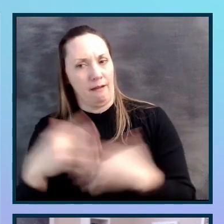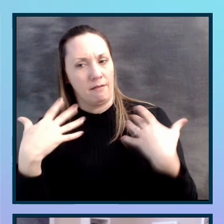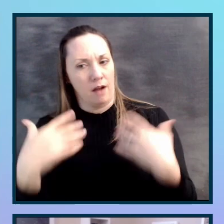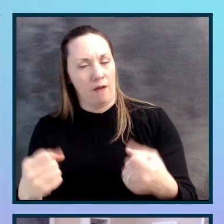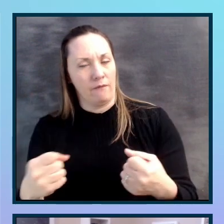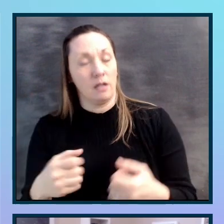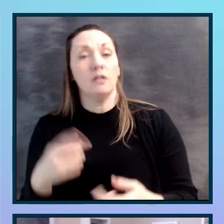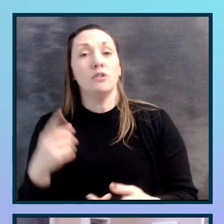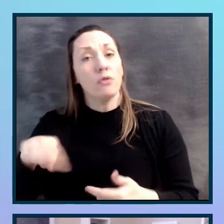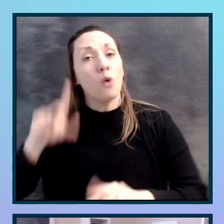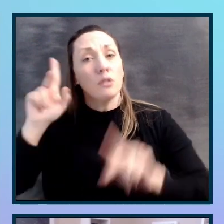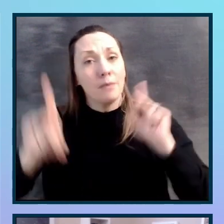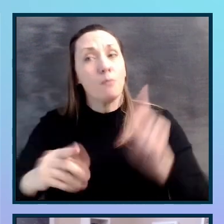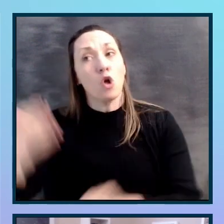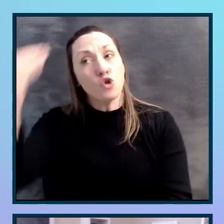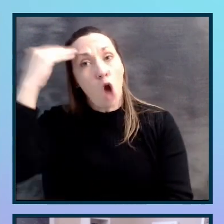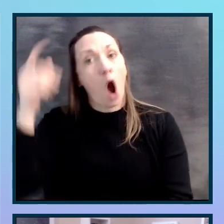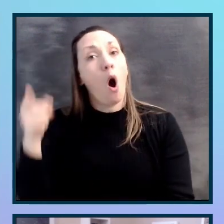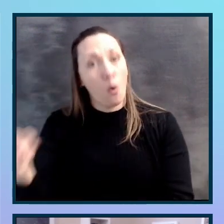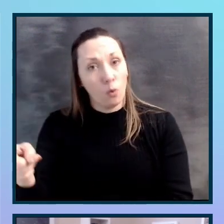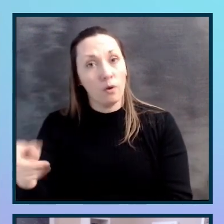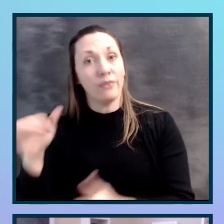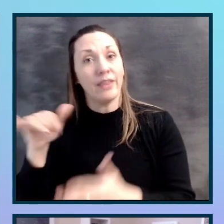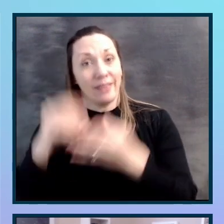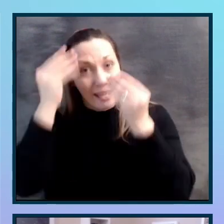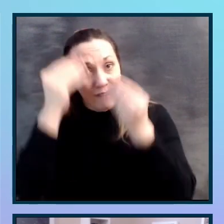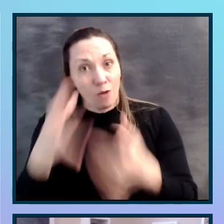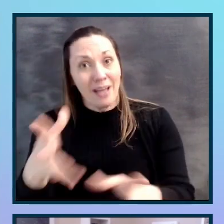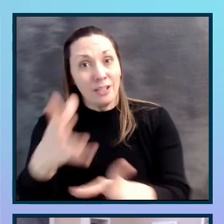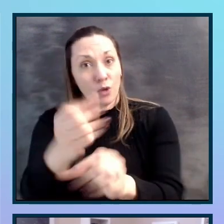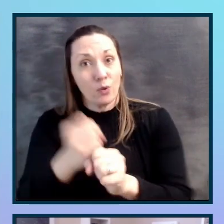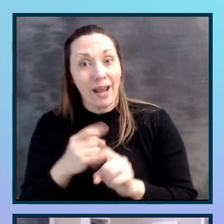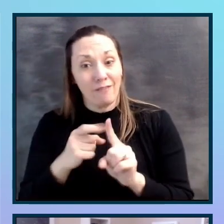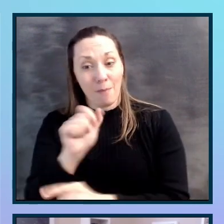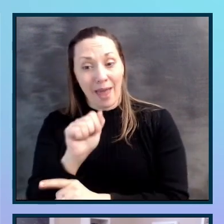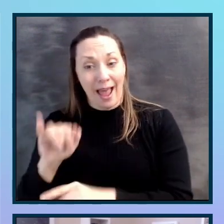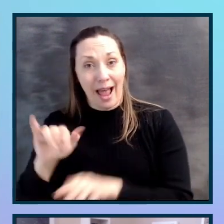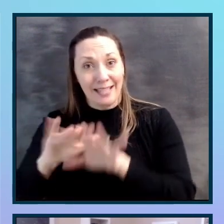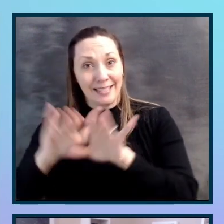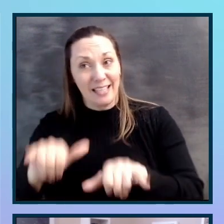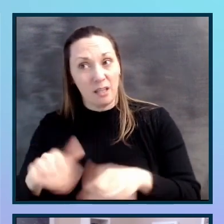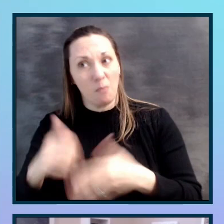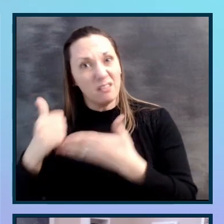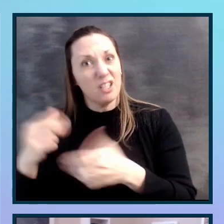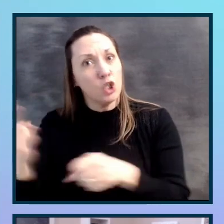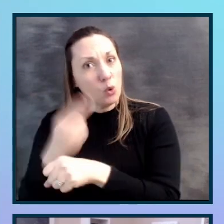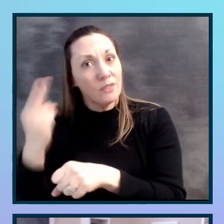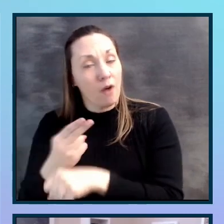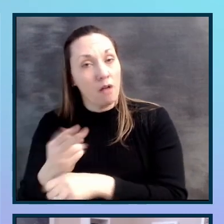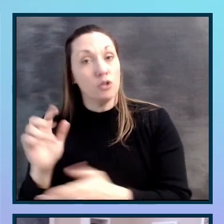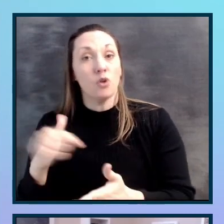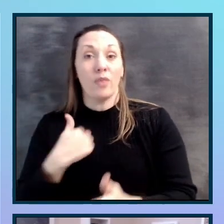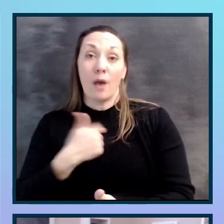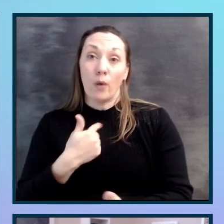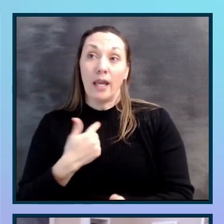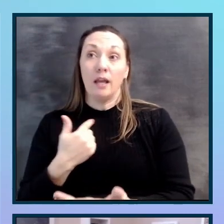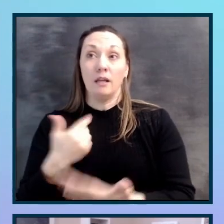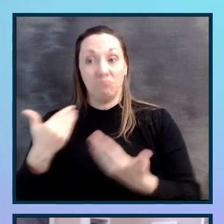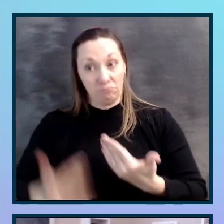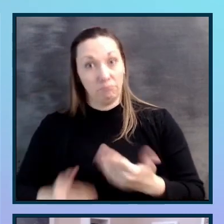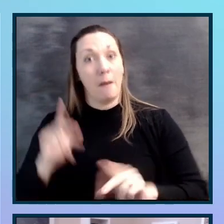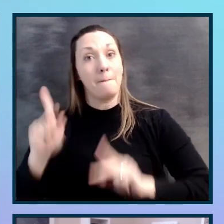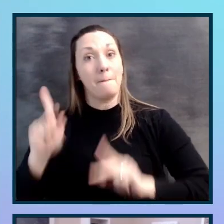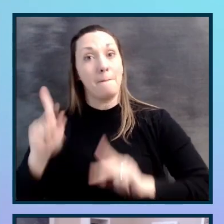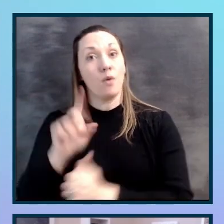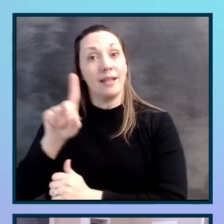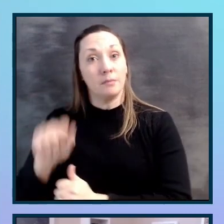the information that they are getting from these systems is actually useful, and so that we, as people with disabilities, are given